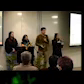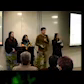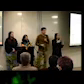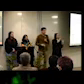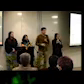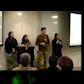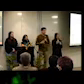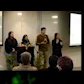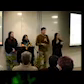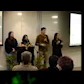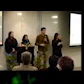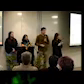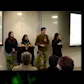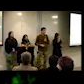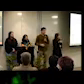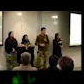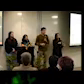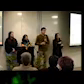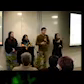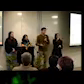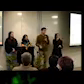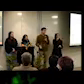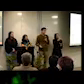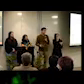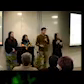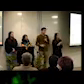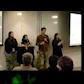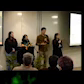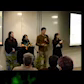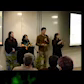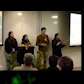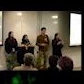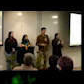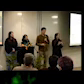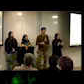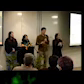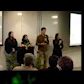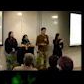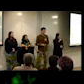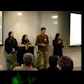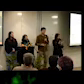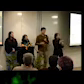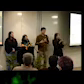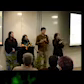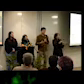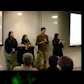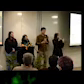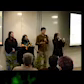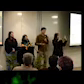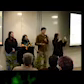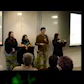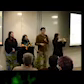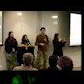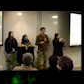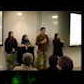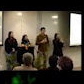sleep is really important for that. But we know that sleep's also important for a lot of other things. And so indeed, disturbing your sleep with screens